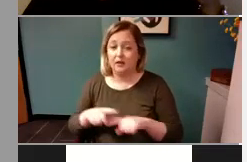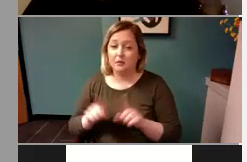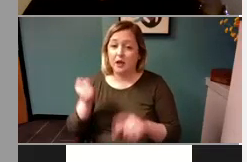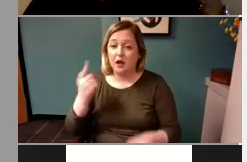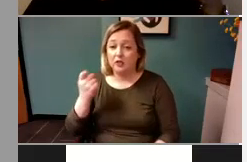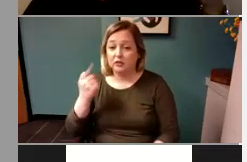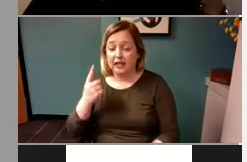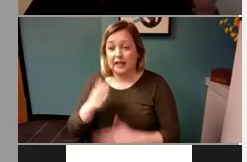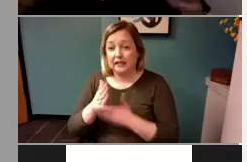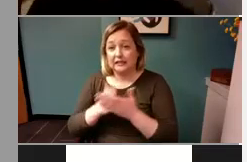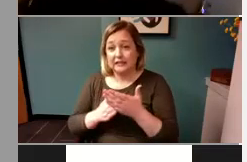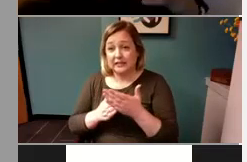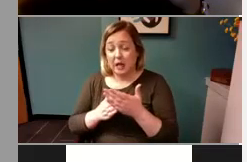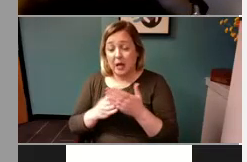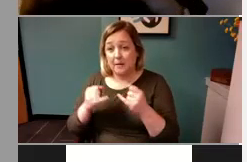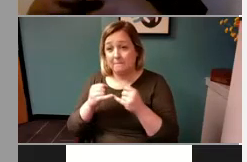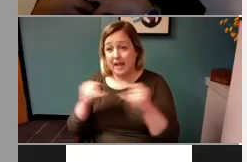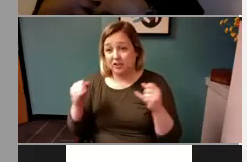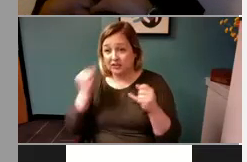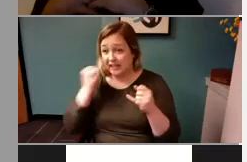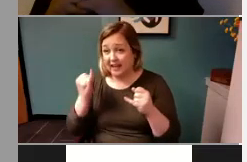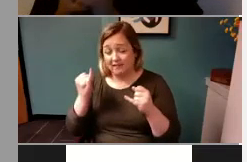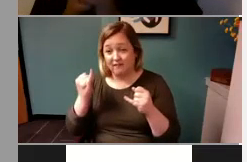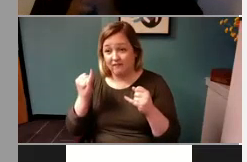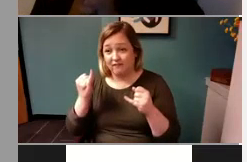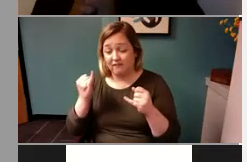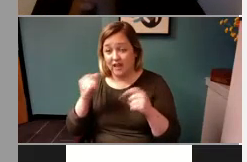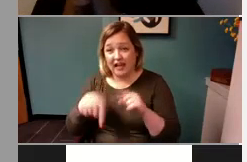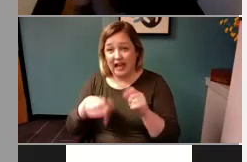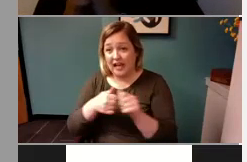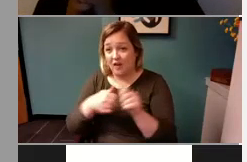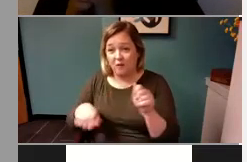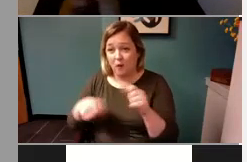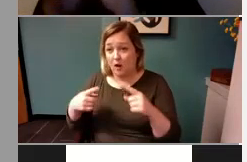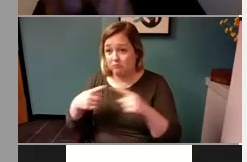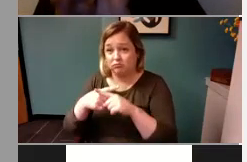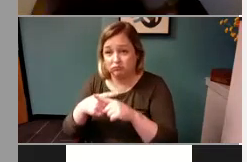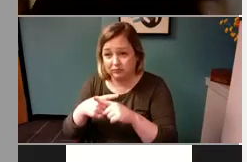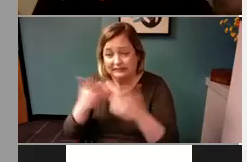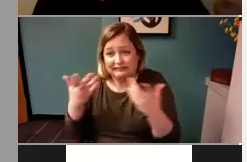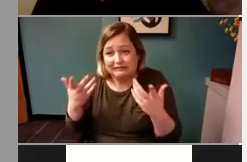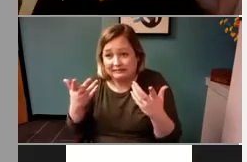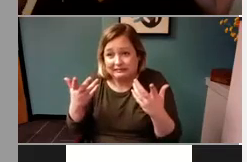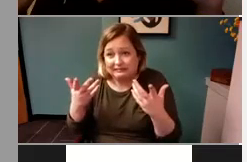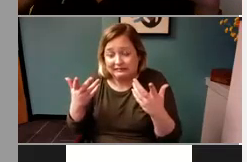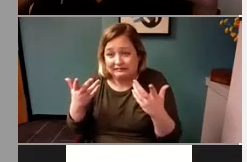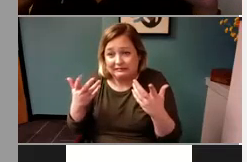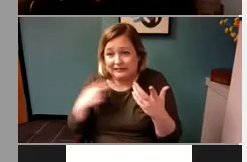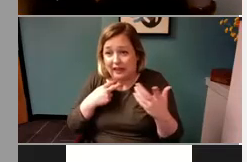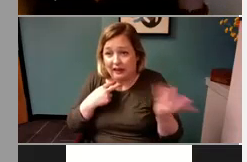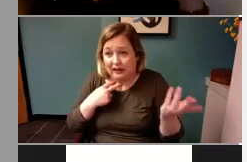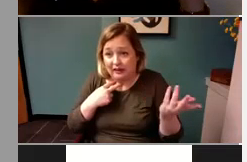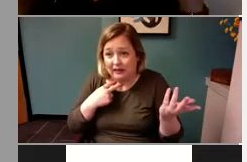this particular set of edges, right? Some edges will always be entangled with other edges, and we cannot have any